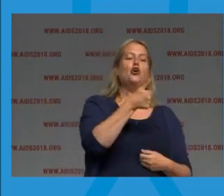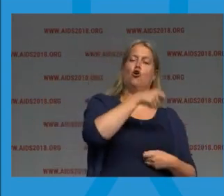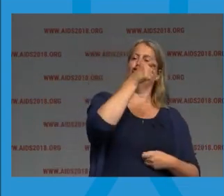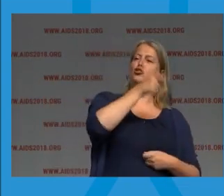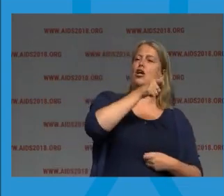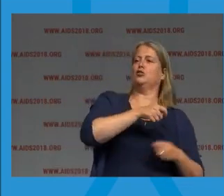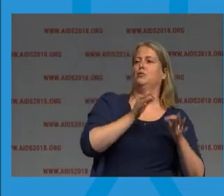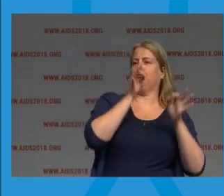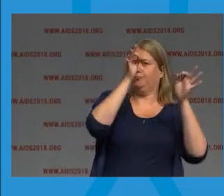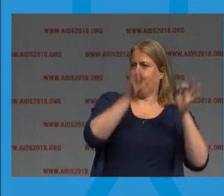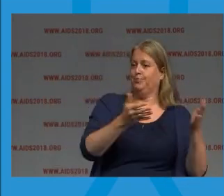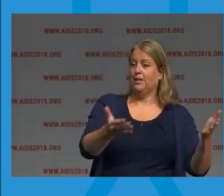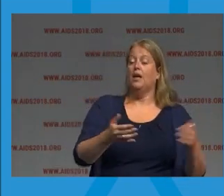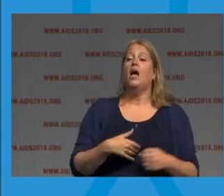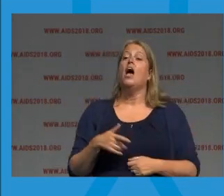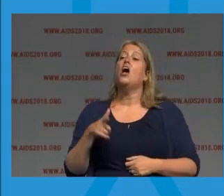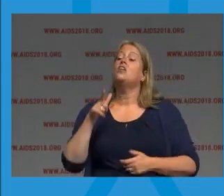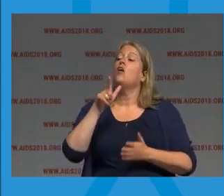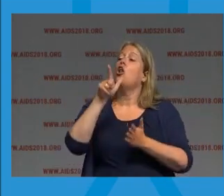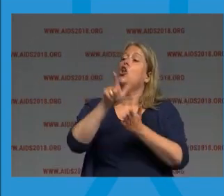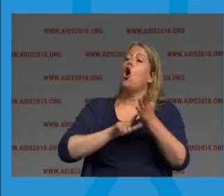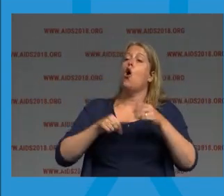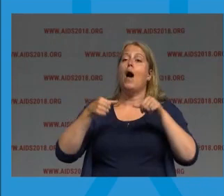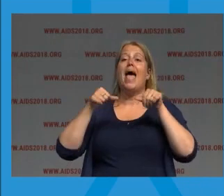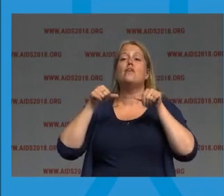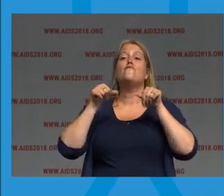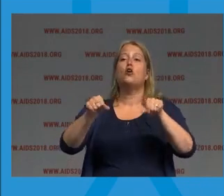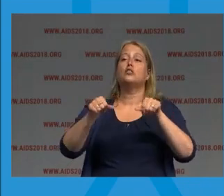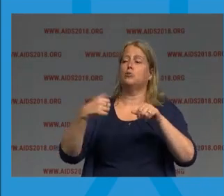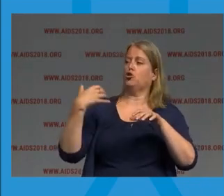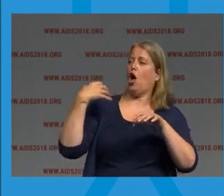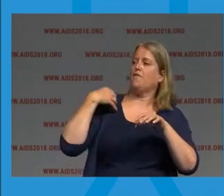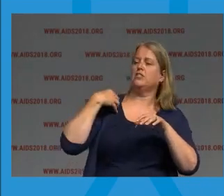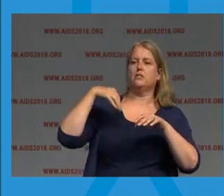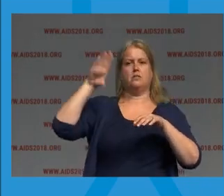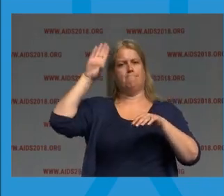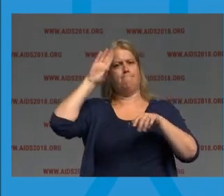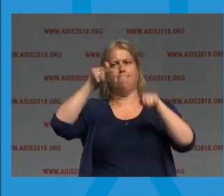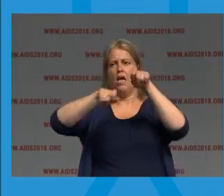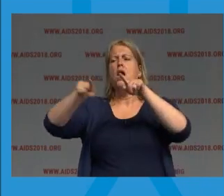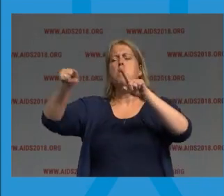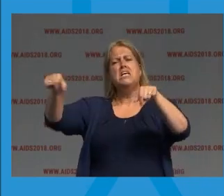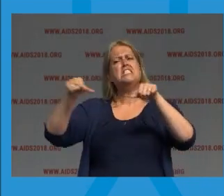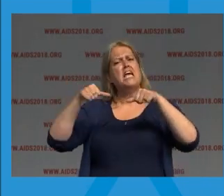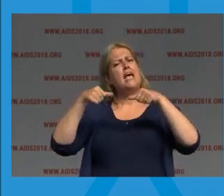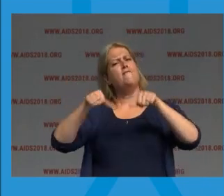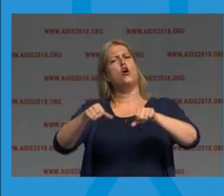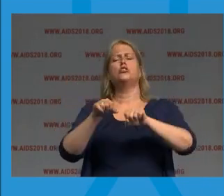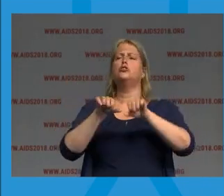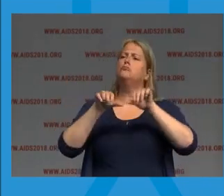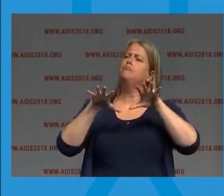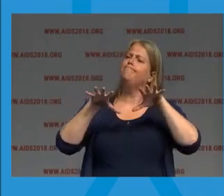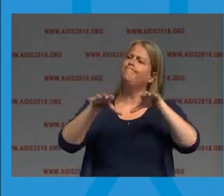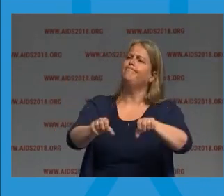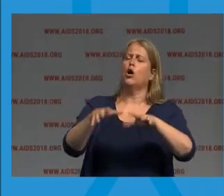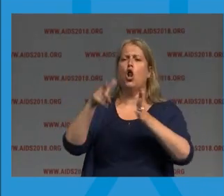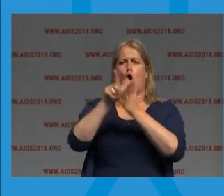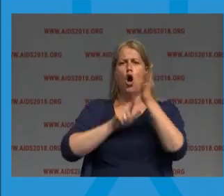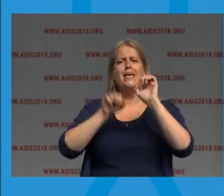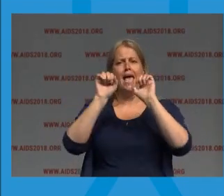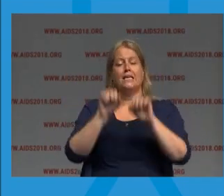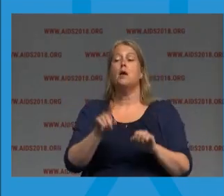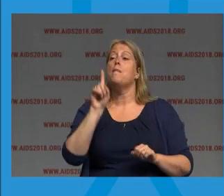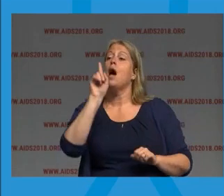And to the law enforcement officers in the room, yes, you have to enforce the law, but you have to be able to see, am I